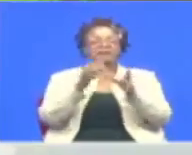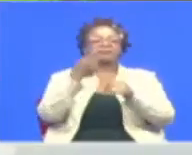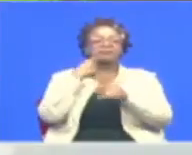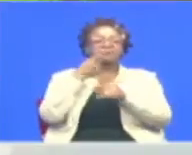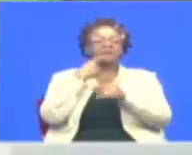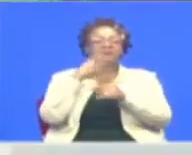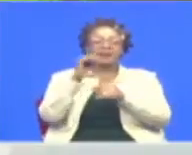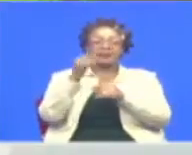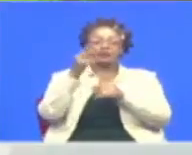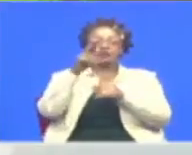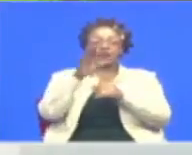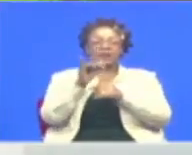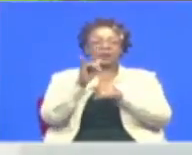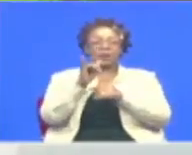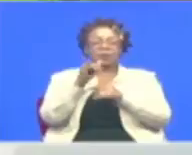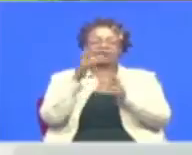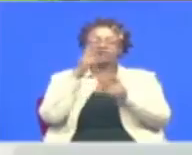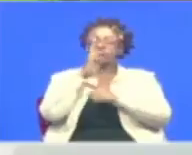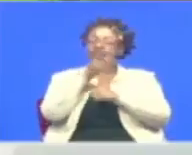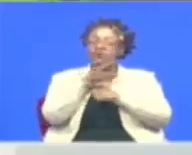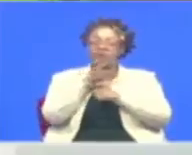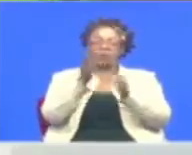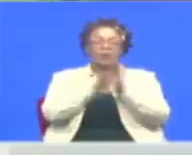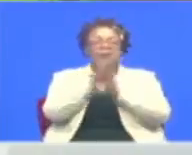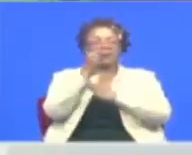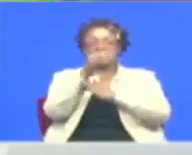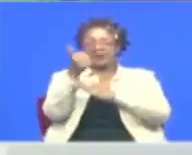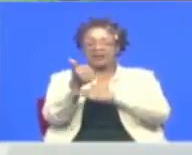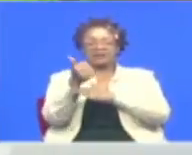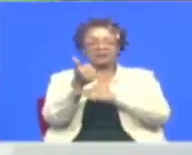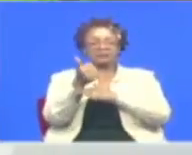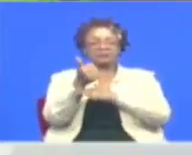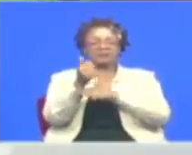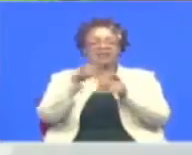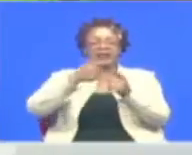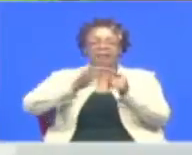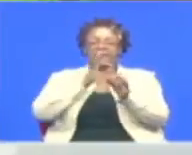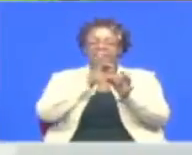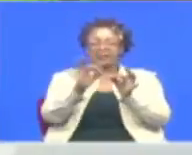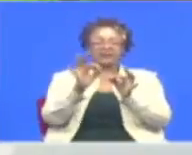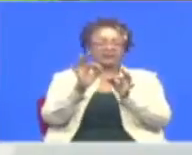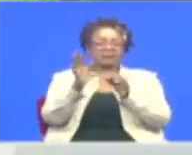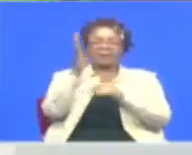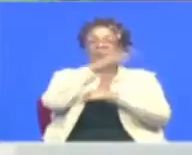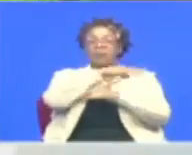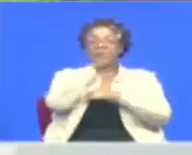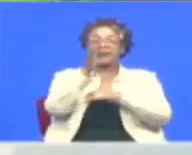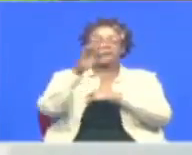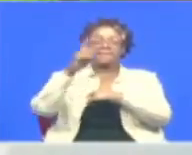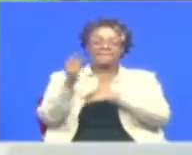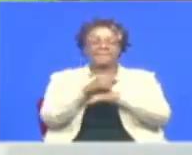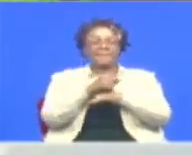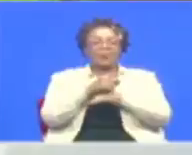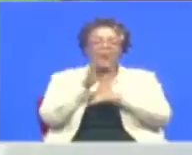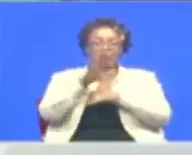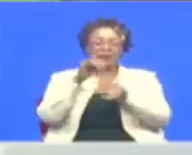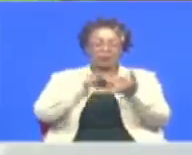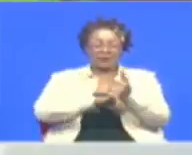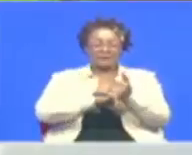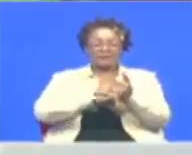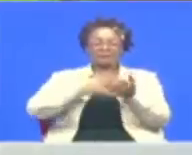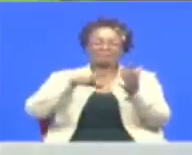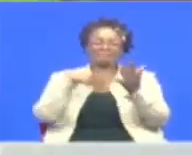Chui wa Mararo was shot to death alongside three other generals, then burnt in broad daylight for at least 1 month. His wife was in